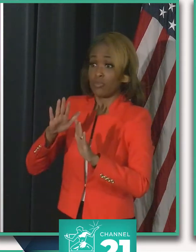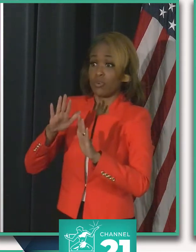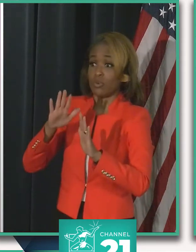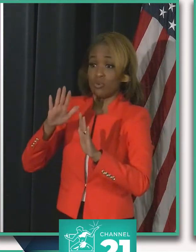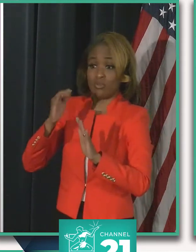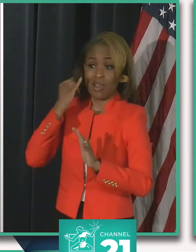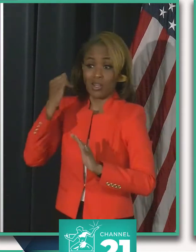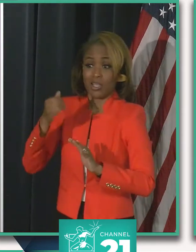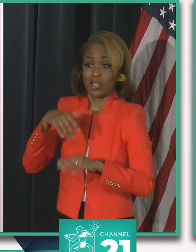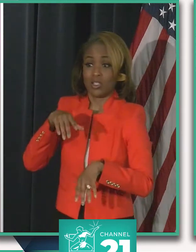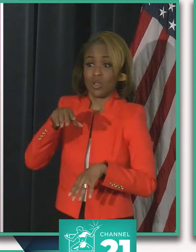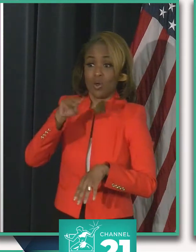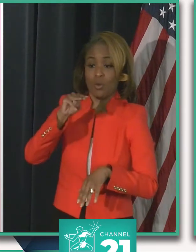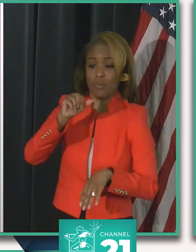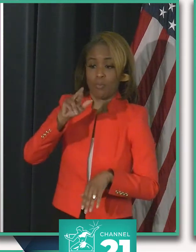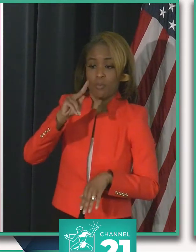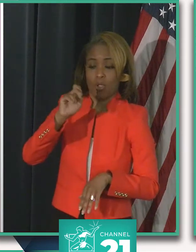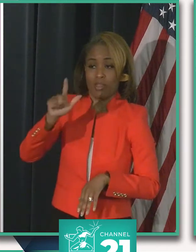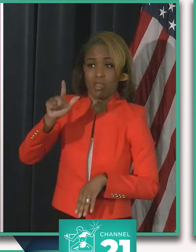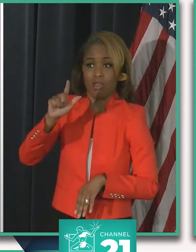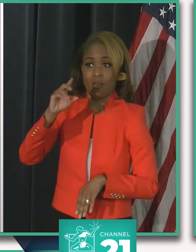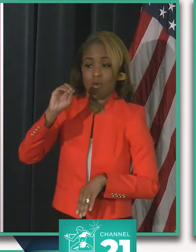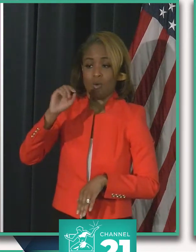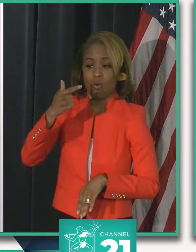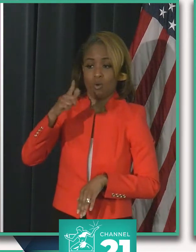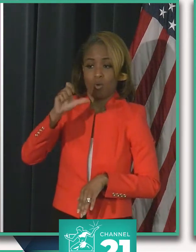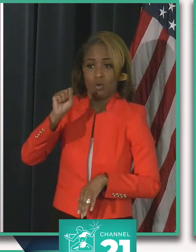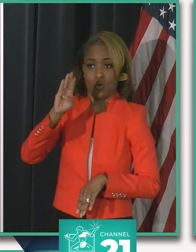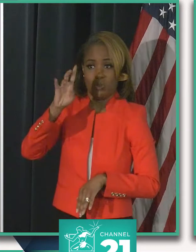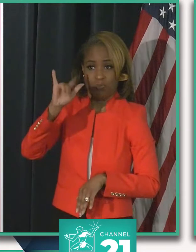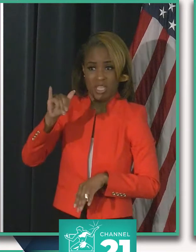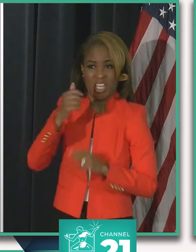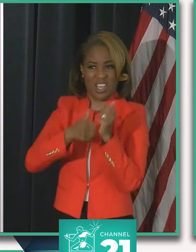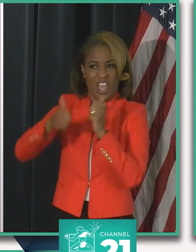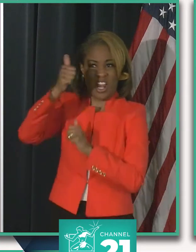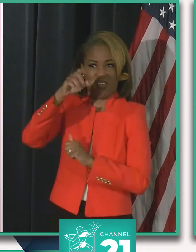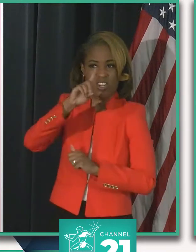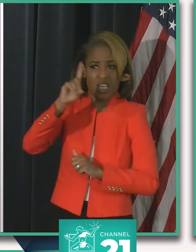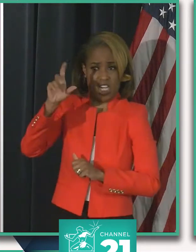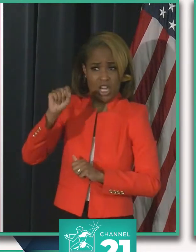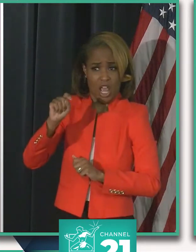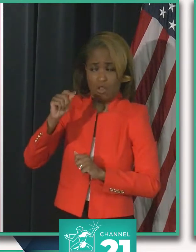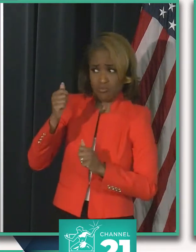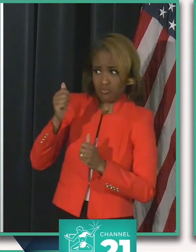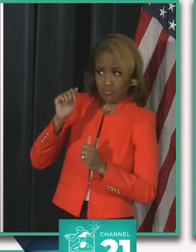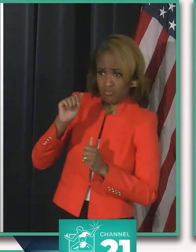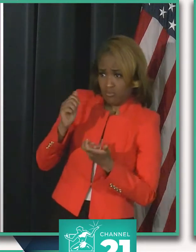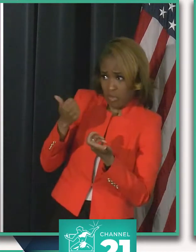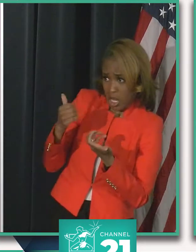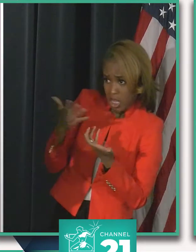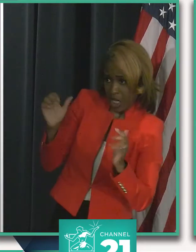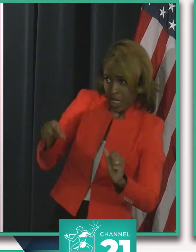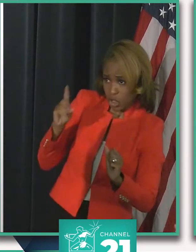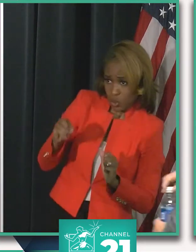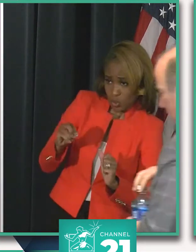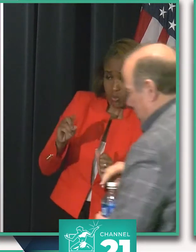the head of DDOT, to come up and talk about this, because I think this is a great idea. Michael, is there something we can do about this?